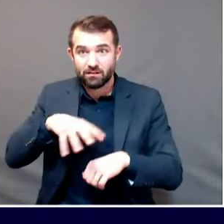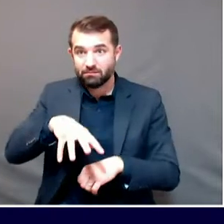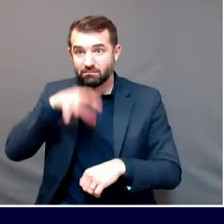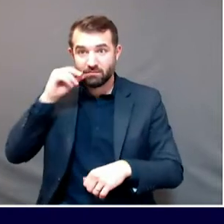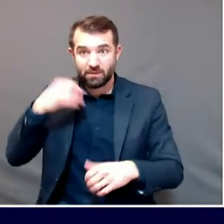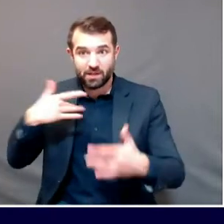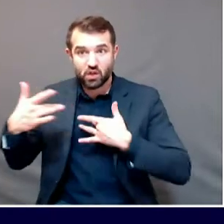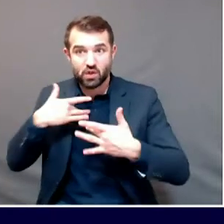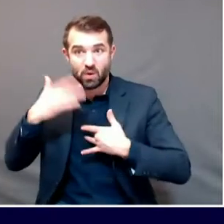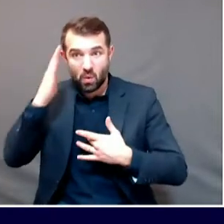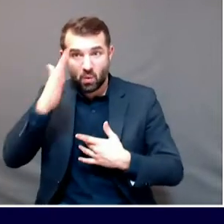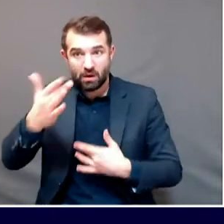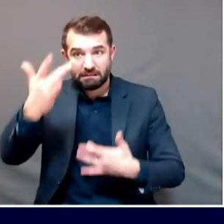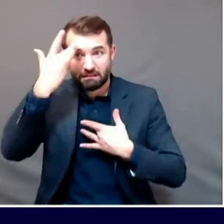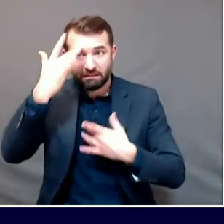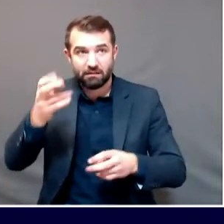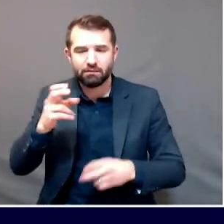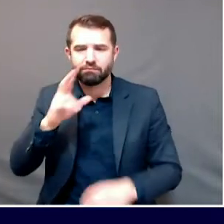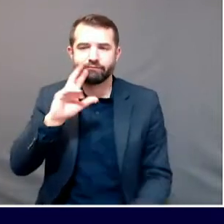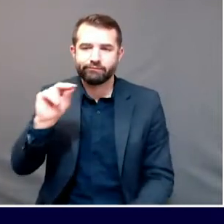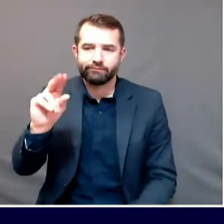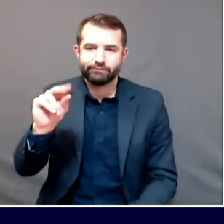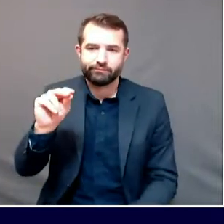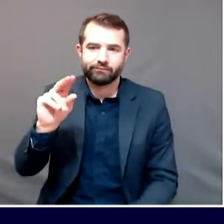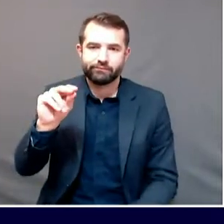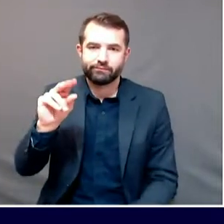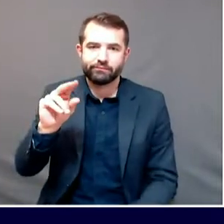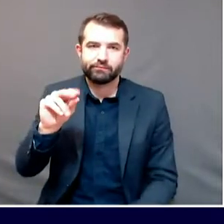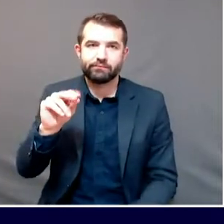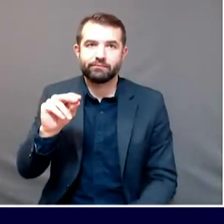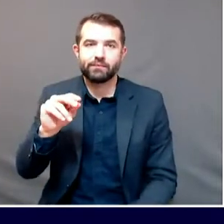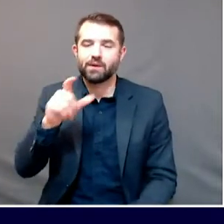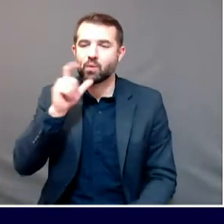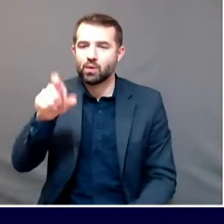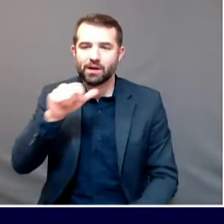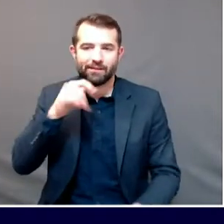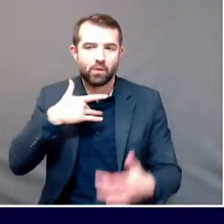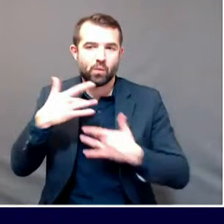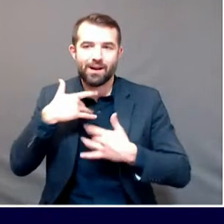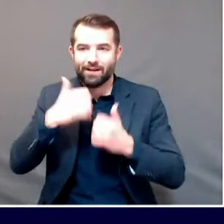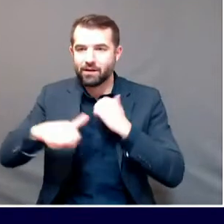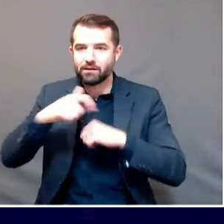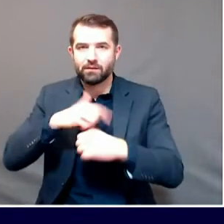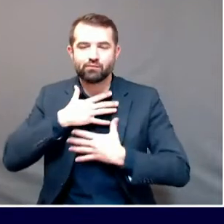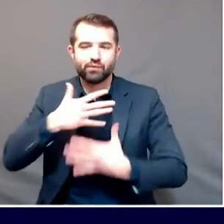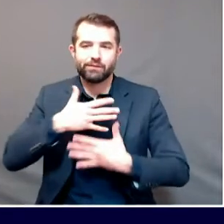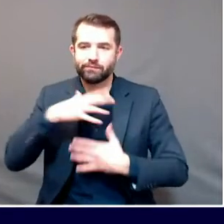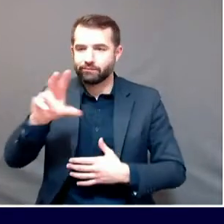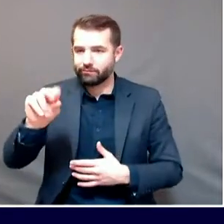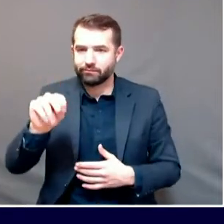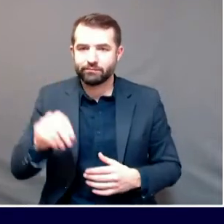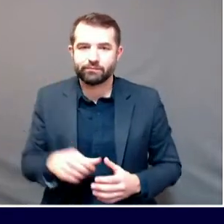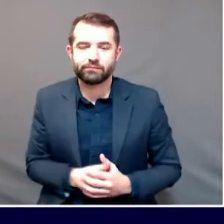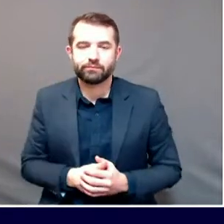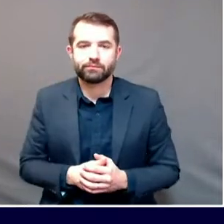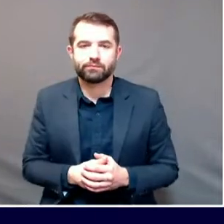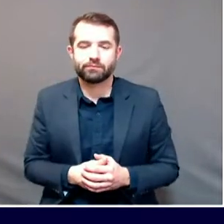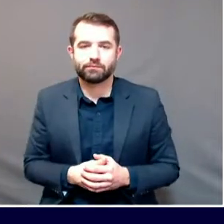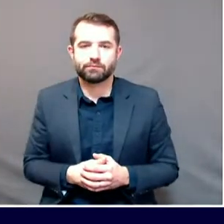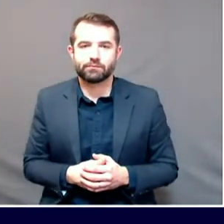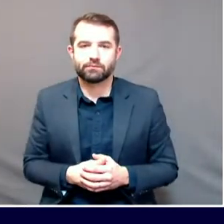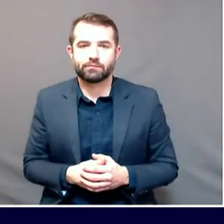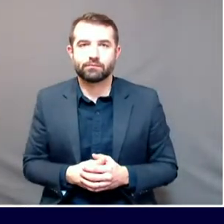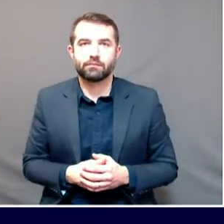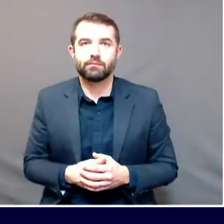The answer is no, they shouldn't. And the reason, Don, is that there is an assumption in your question that I